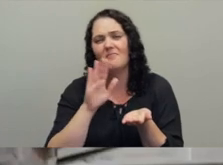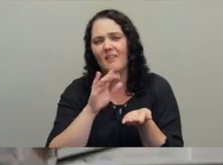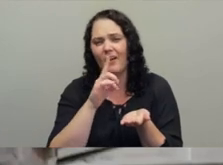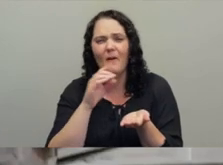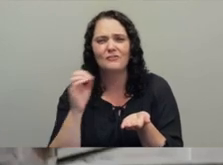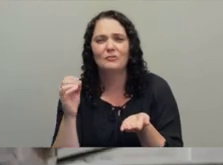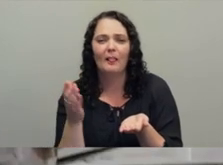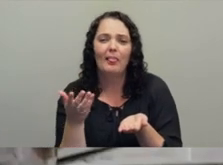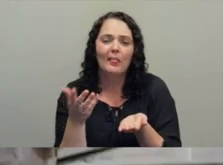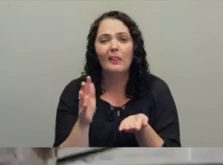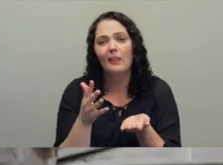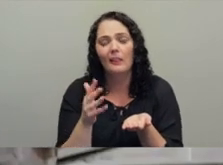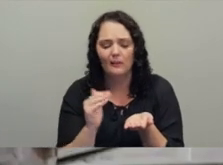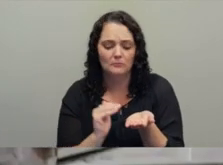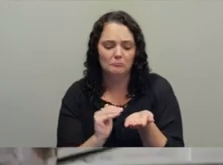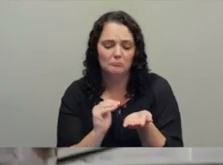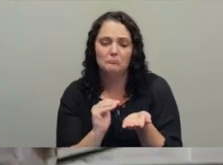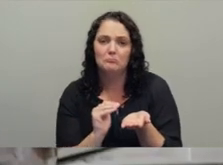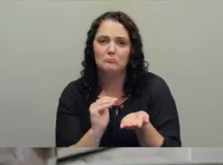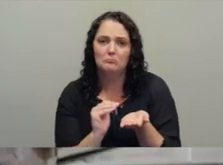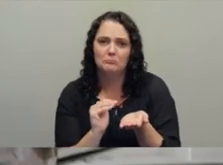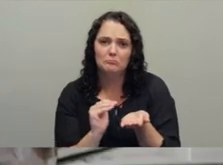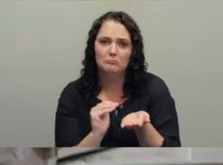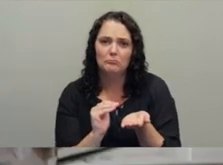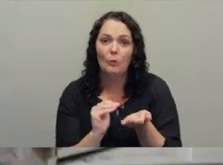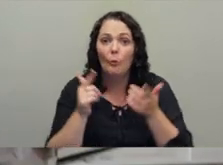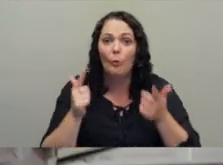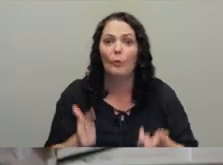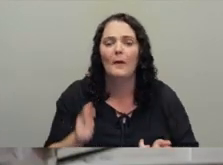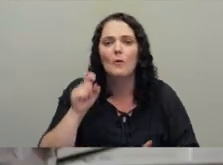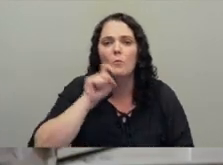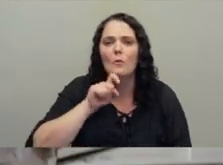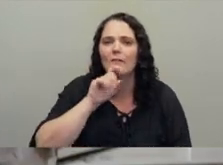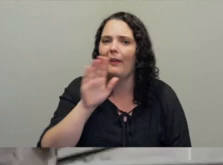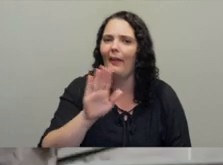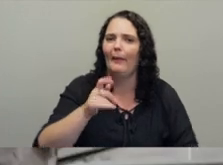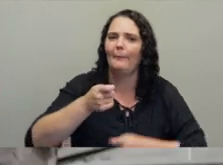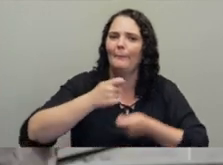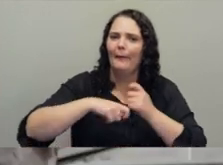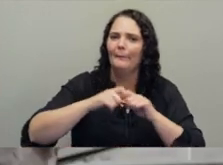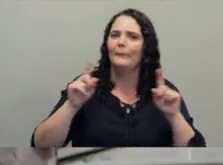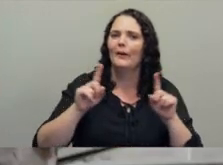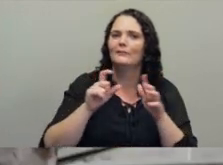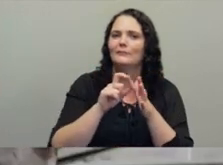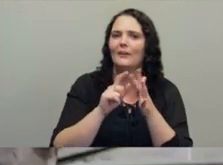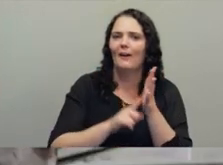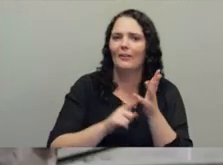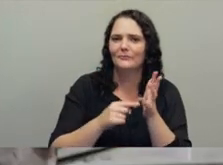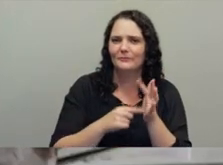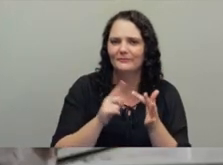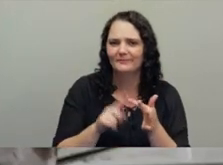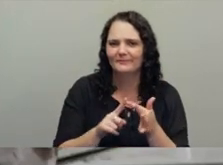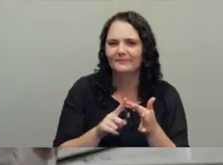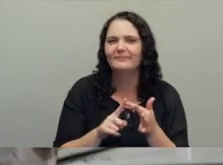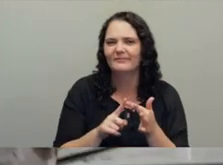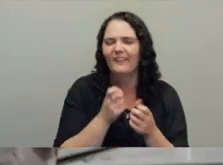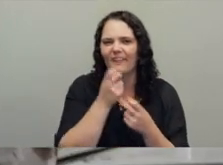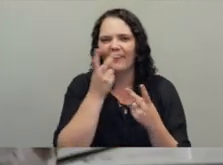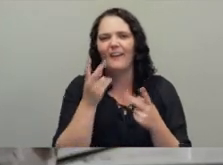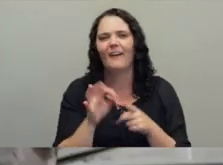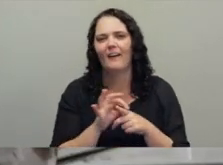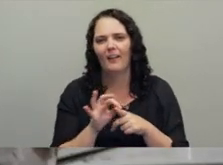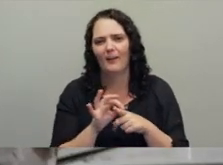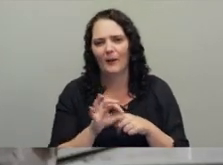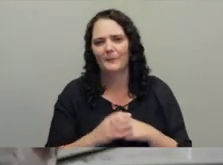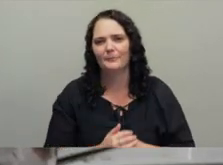water, just enough to soak the tea bags and cover them. I don't want to do too much because I don't want to dilute it. That should be enough.